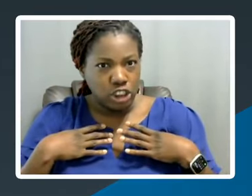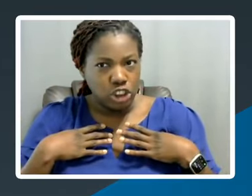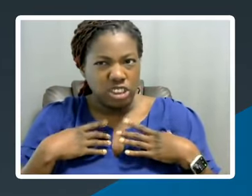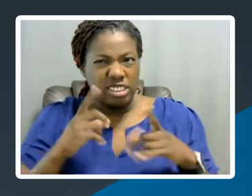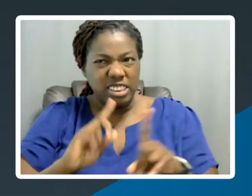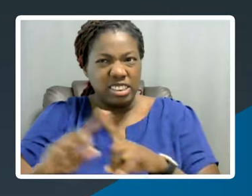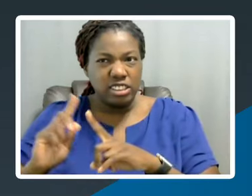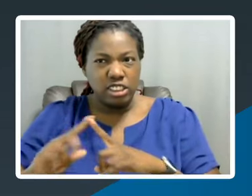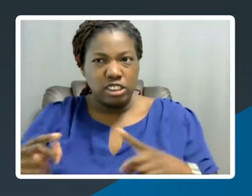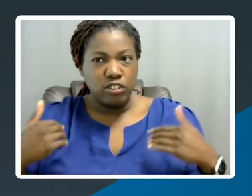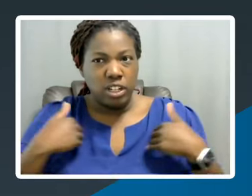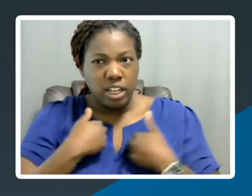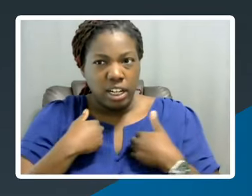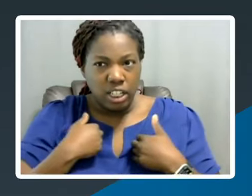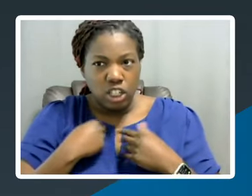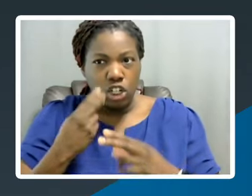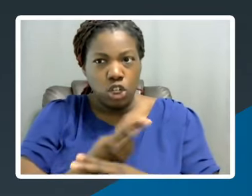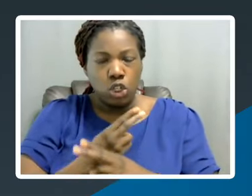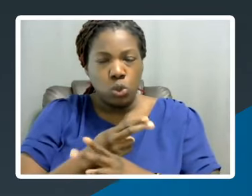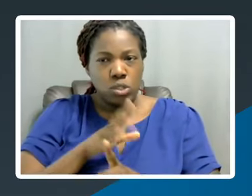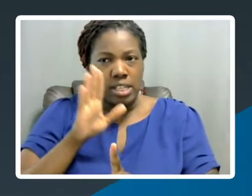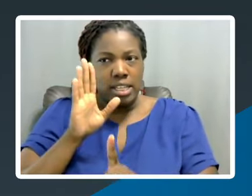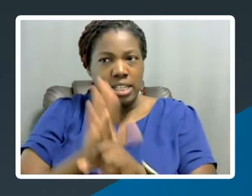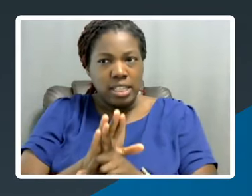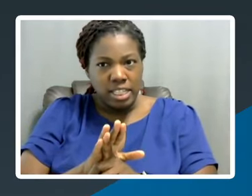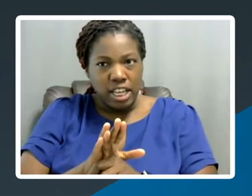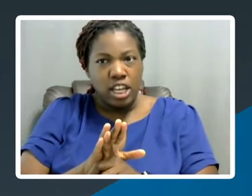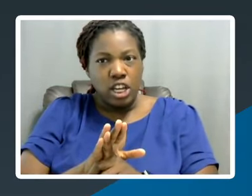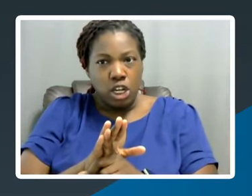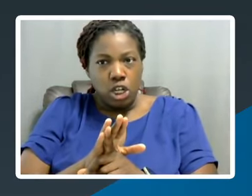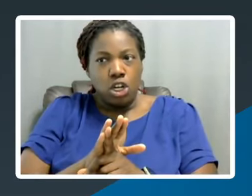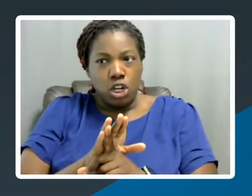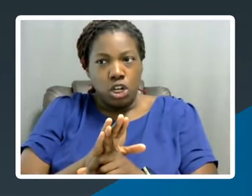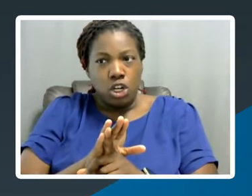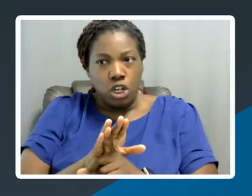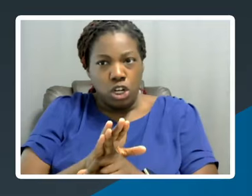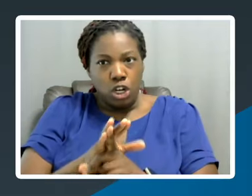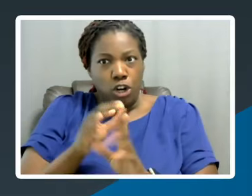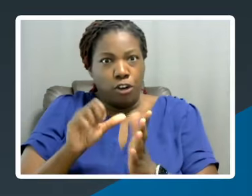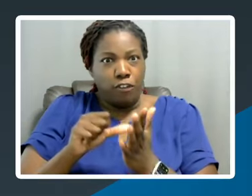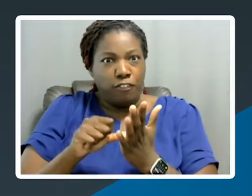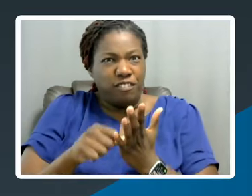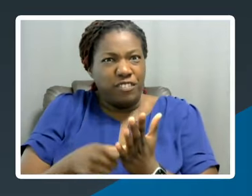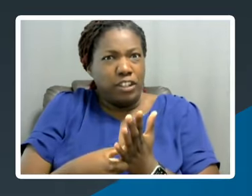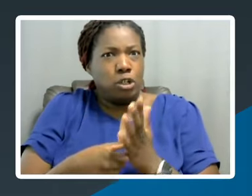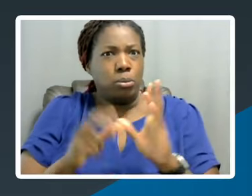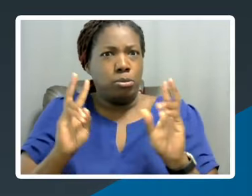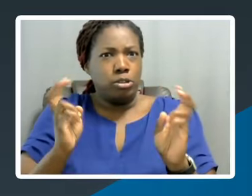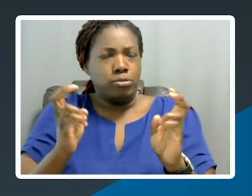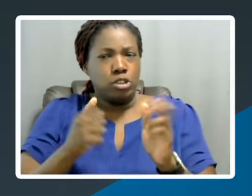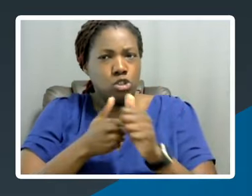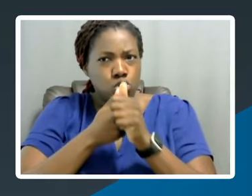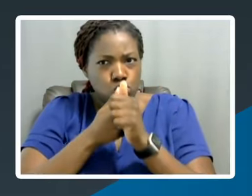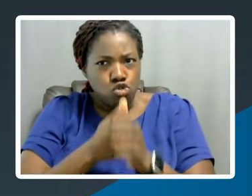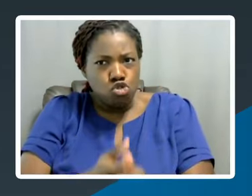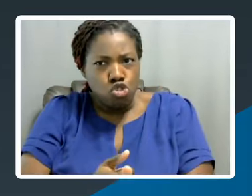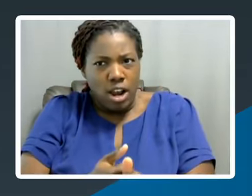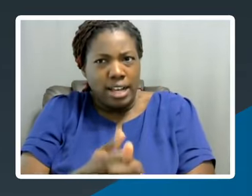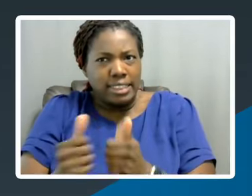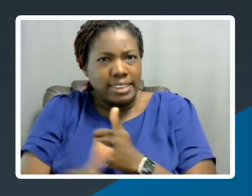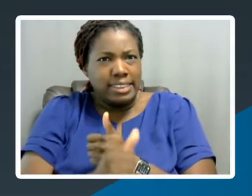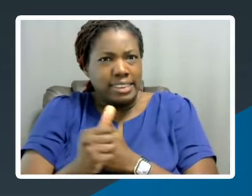them together. It uses their unique fingerprints, their unique markings, to be able to track endangered species, which turns